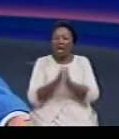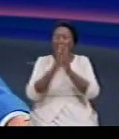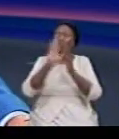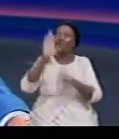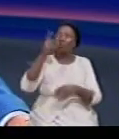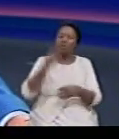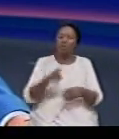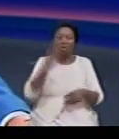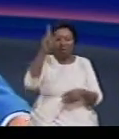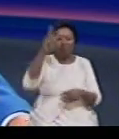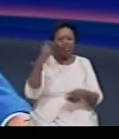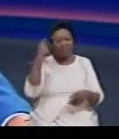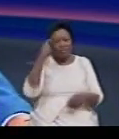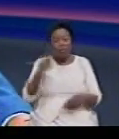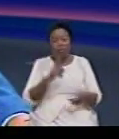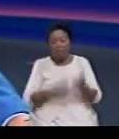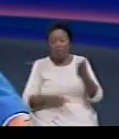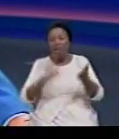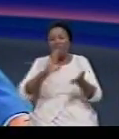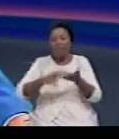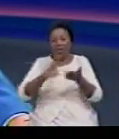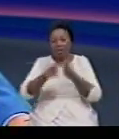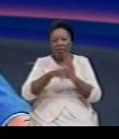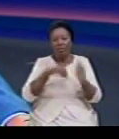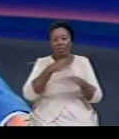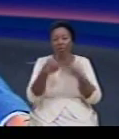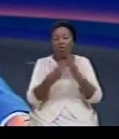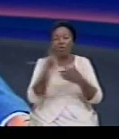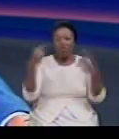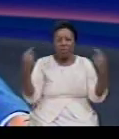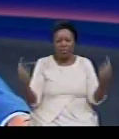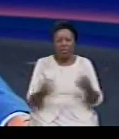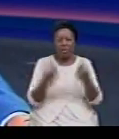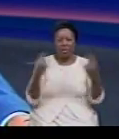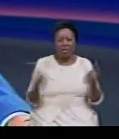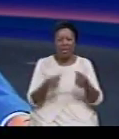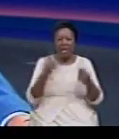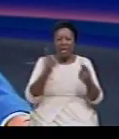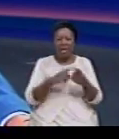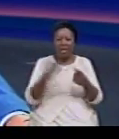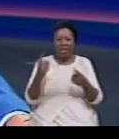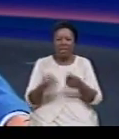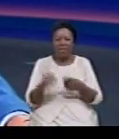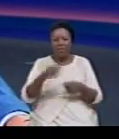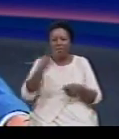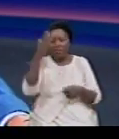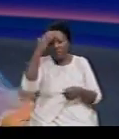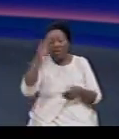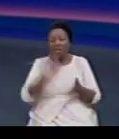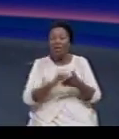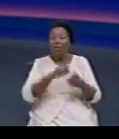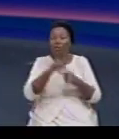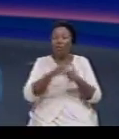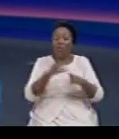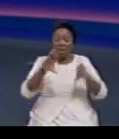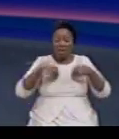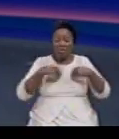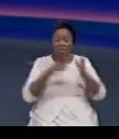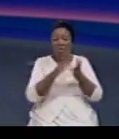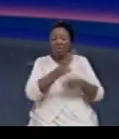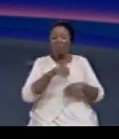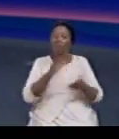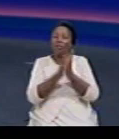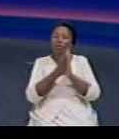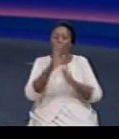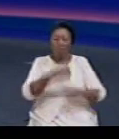going to be my savior. He is going to be my shepherd. He is going to be my security. He is going to be my fortress. He is going to be